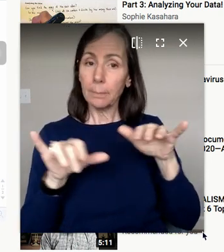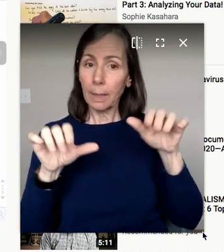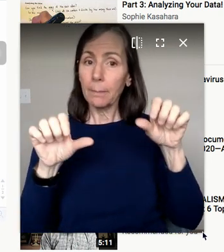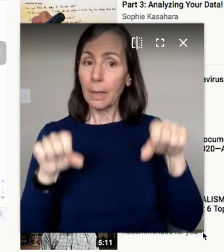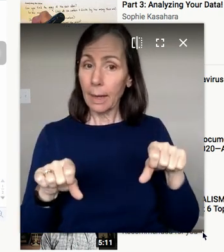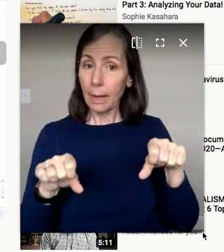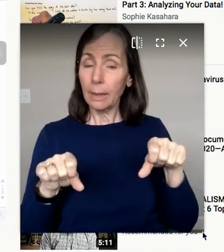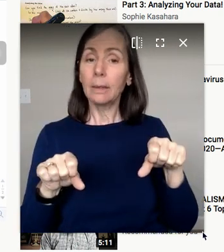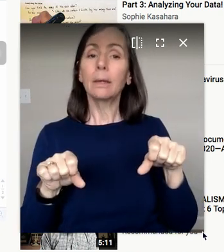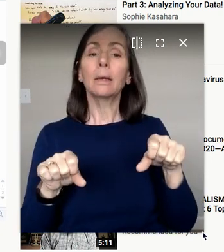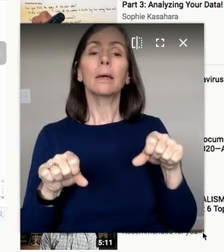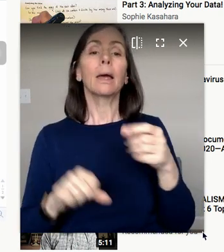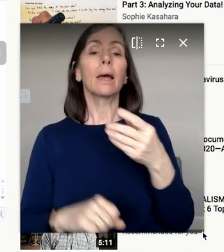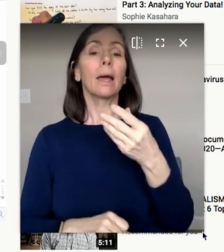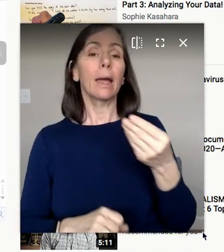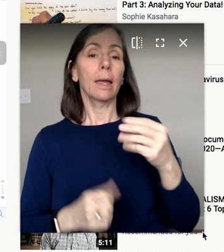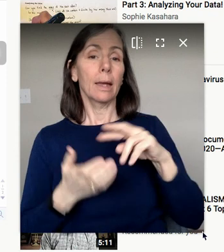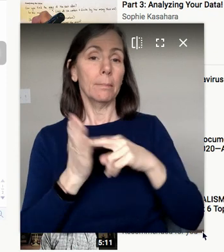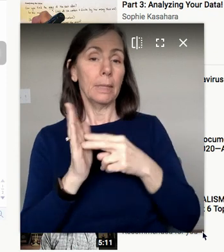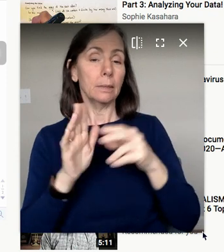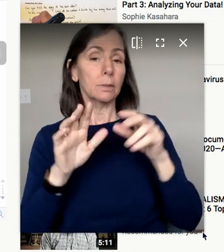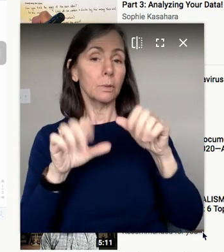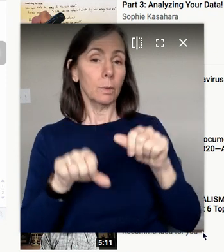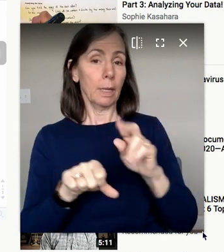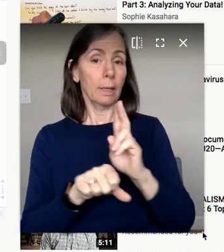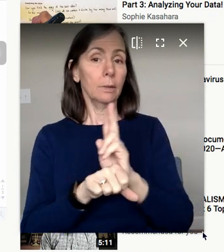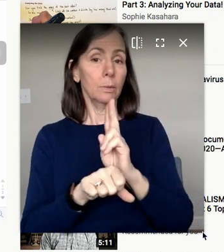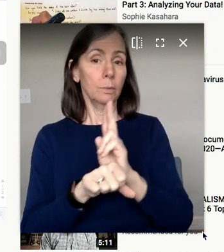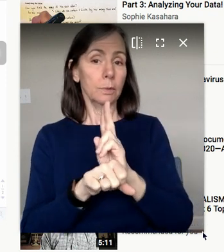and it also means you can use